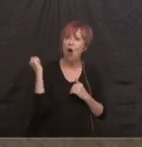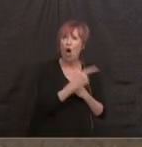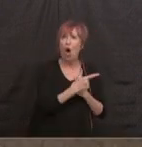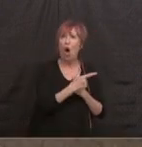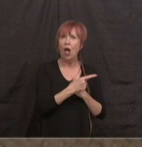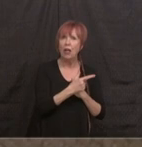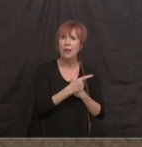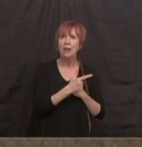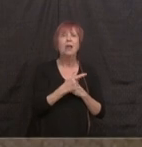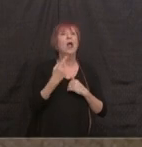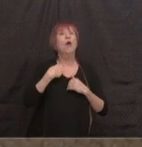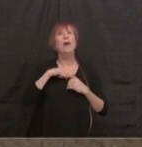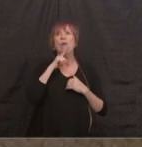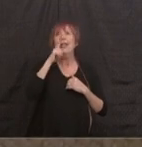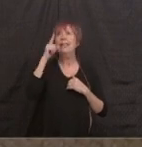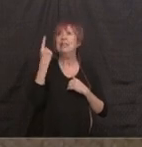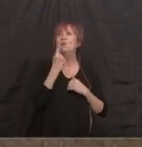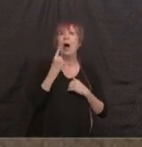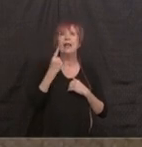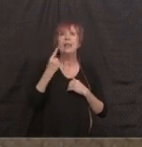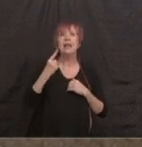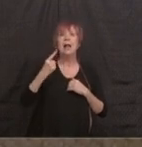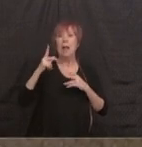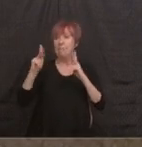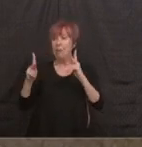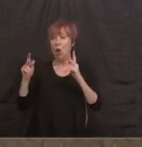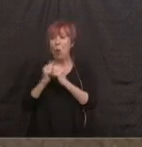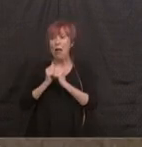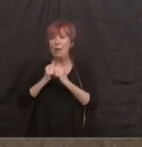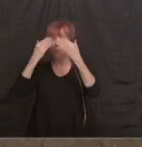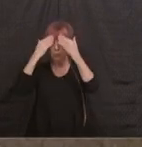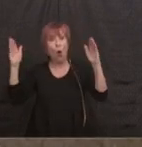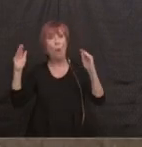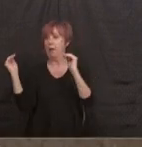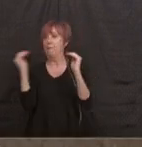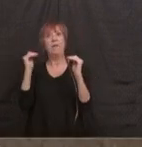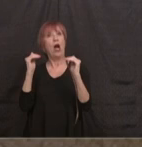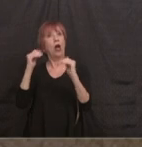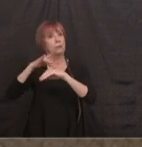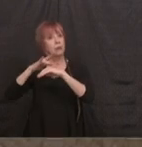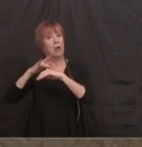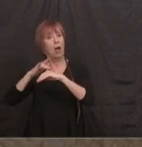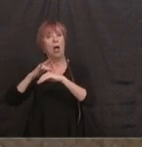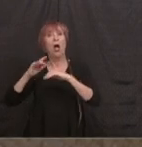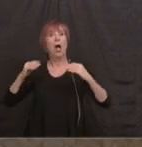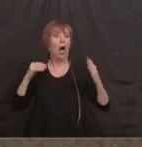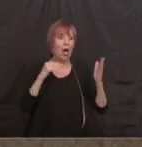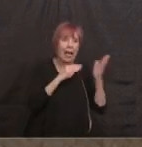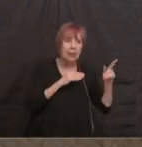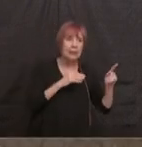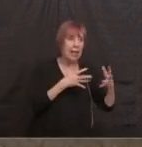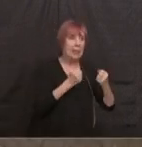It's fair-minded people against fear-minded people. Fair-minded people want something better. They want something better for all of